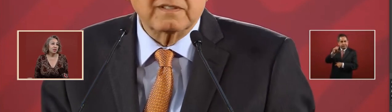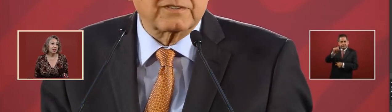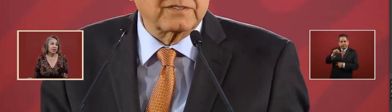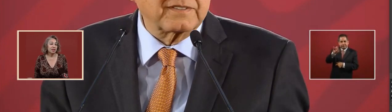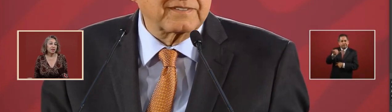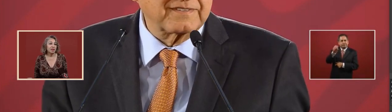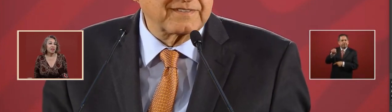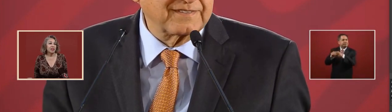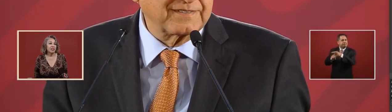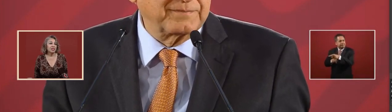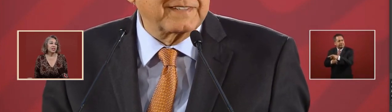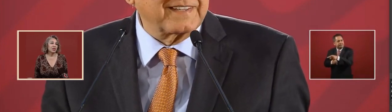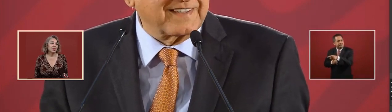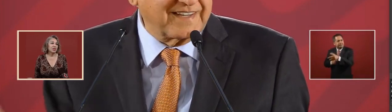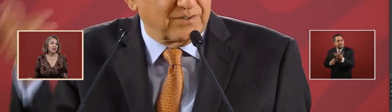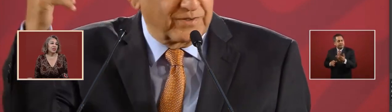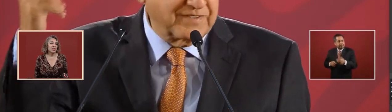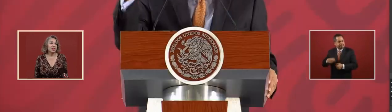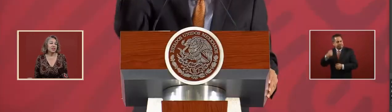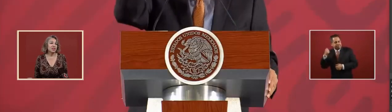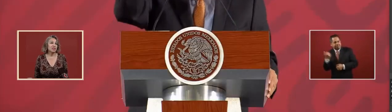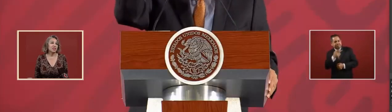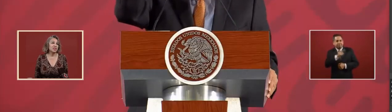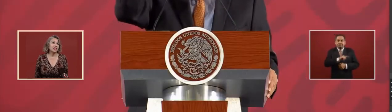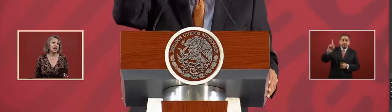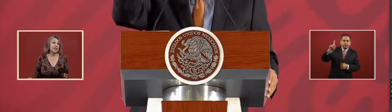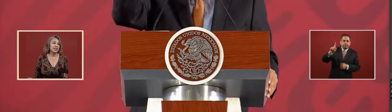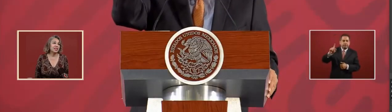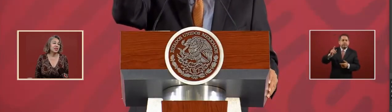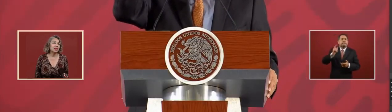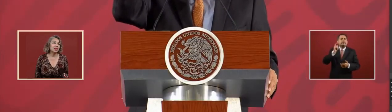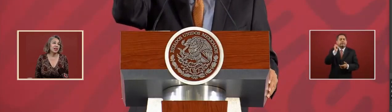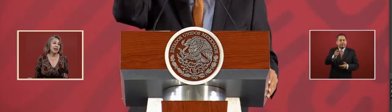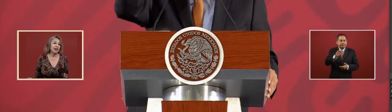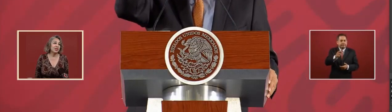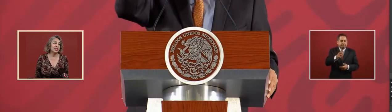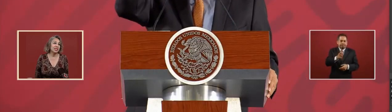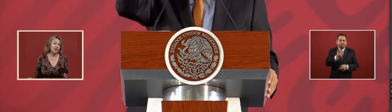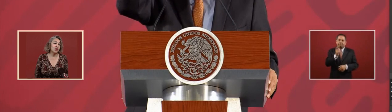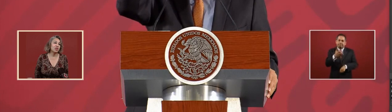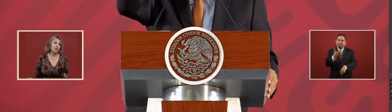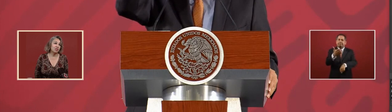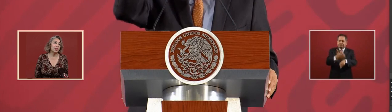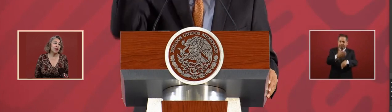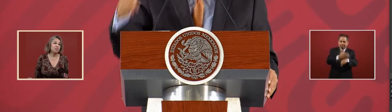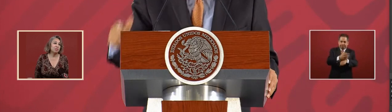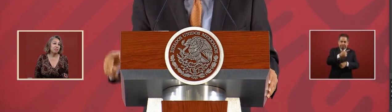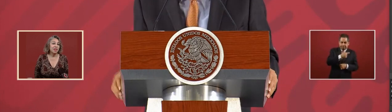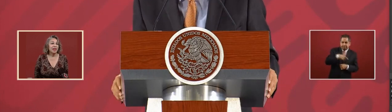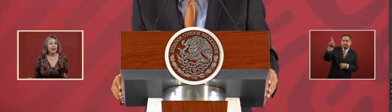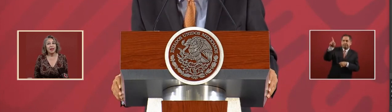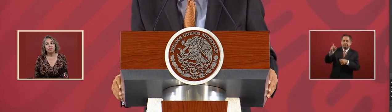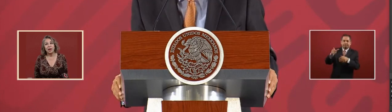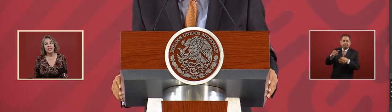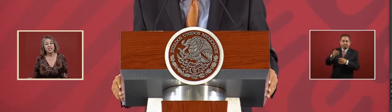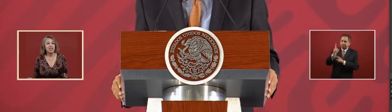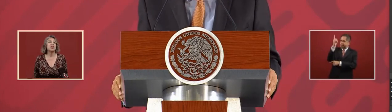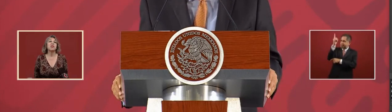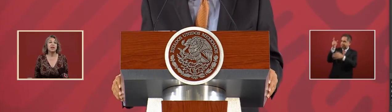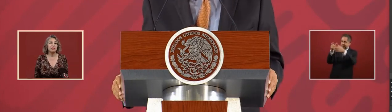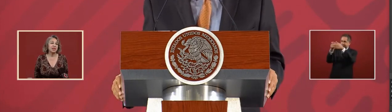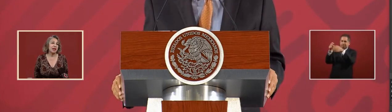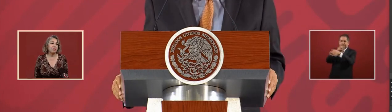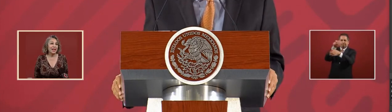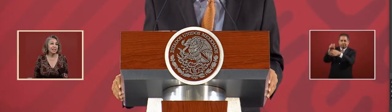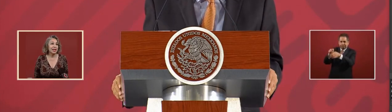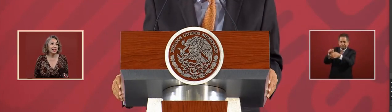carajo. Entonces, so, vete al carajo es so to say, to go to the carajo is to go, you're being canastilla, punished and you're